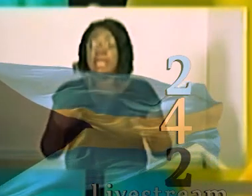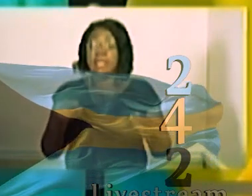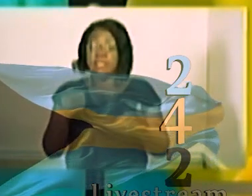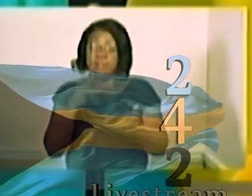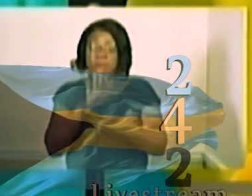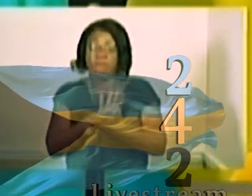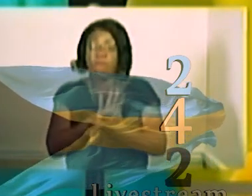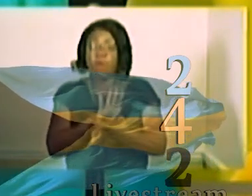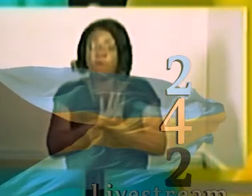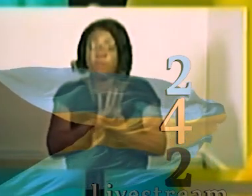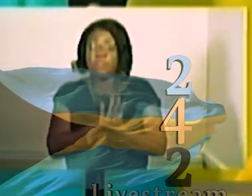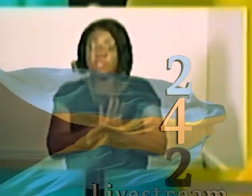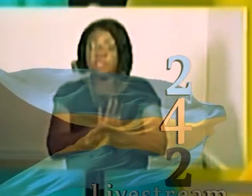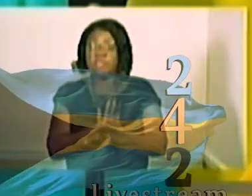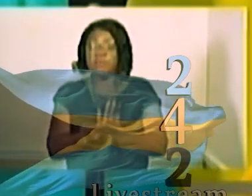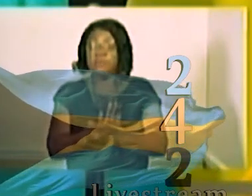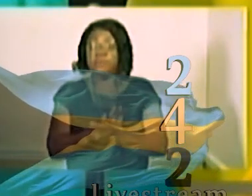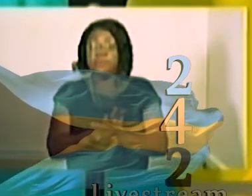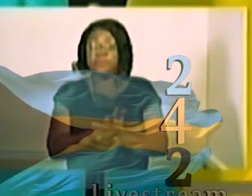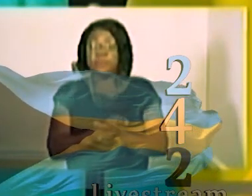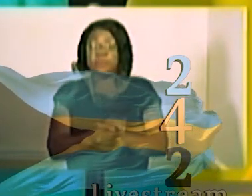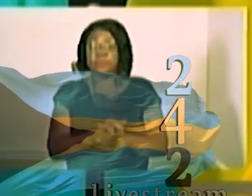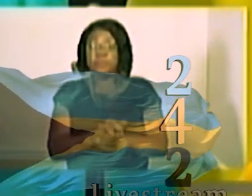forms at the check-in counter.